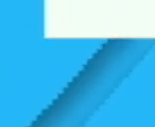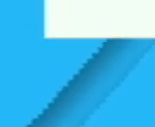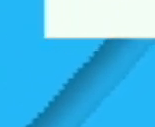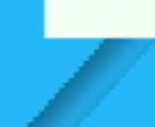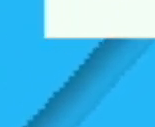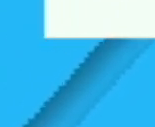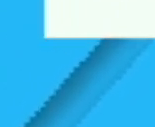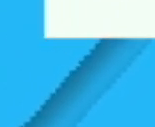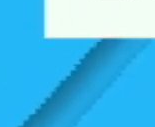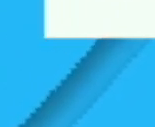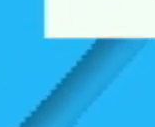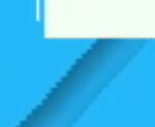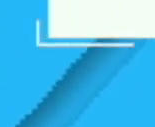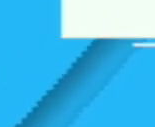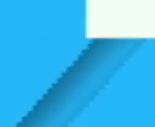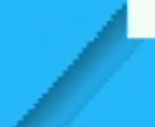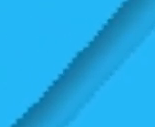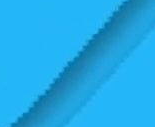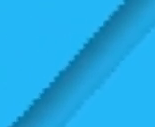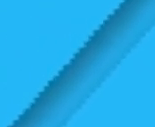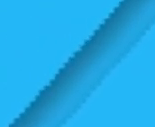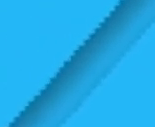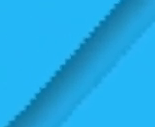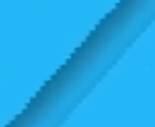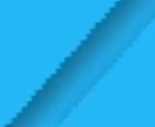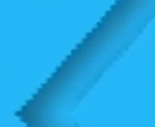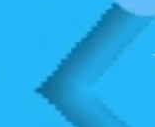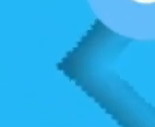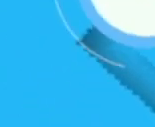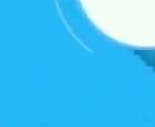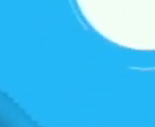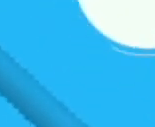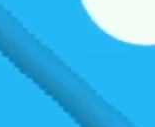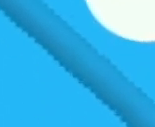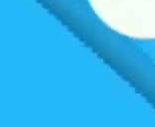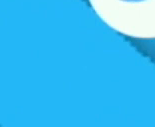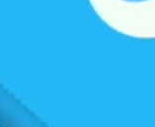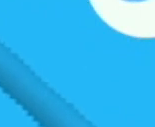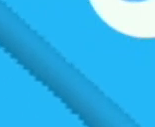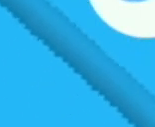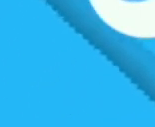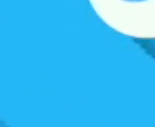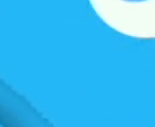YouTube channel and follow us on our social media platforms, Facebook, Instagram, and Twitter,